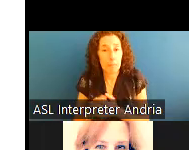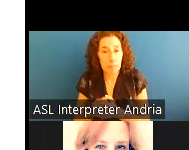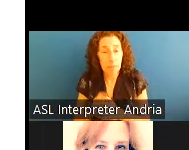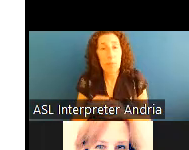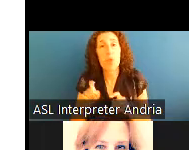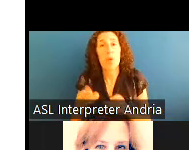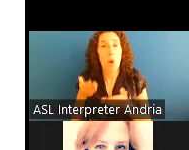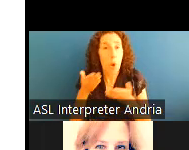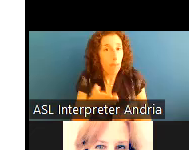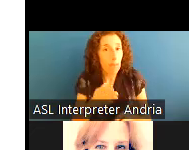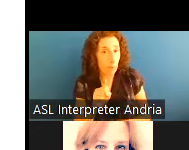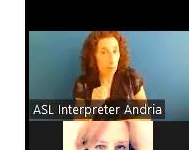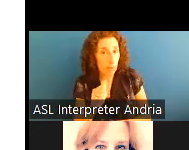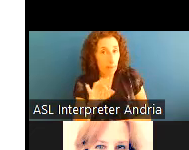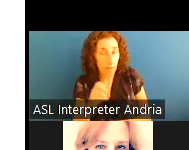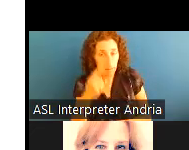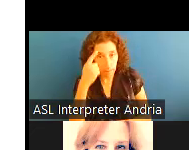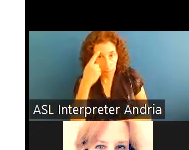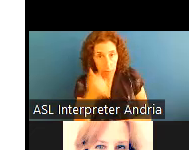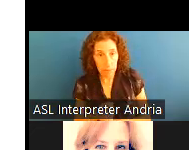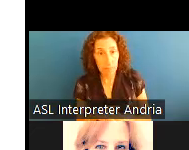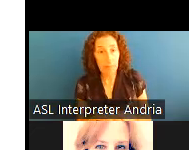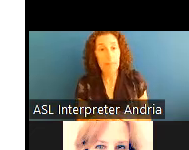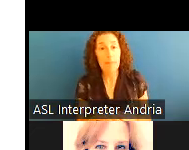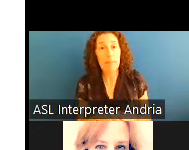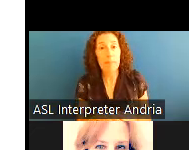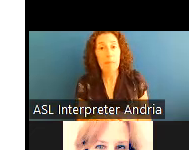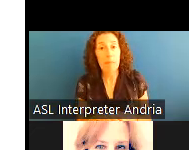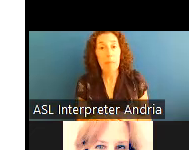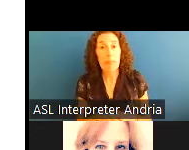protective services and adult protective services are called in